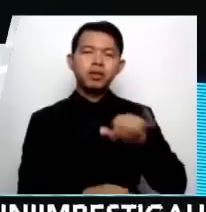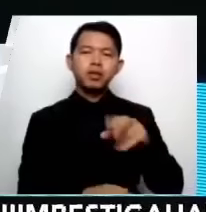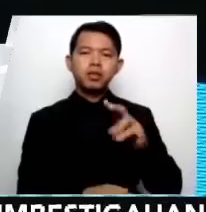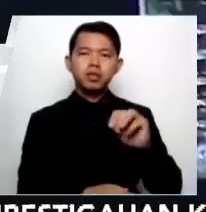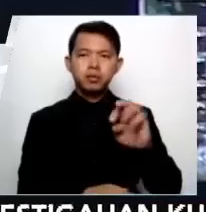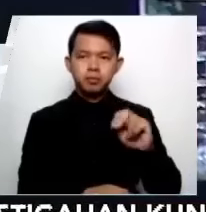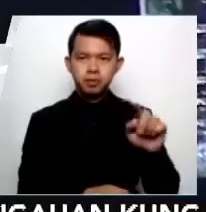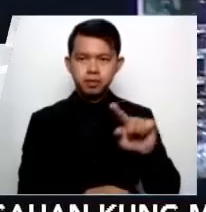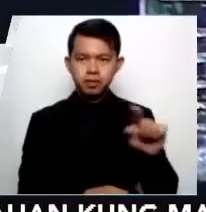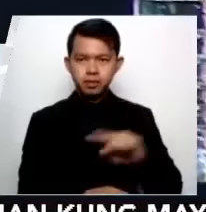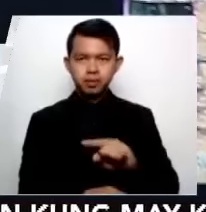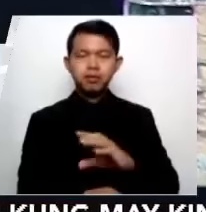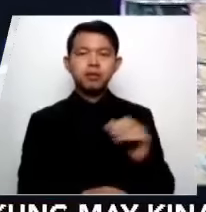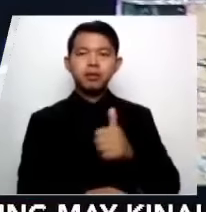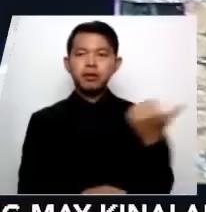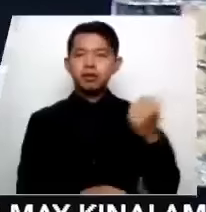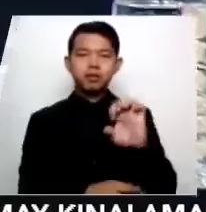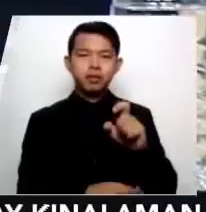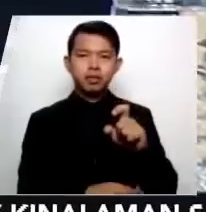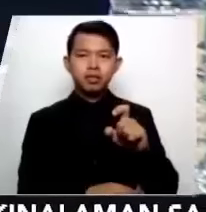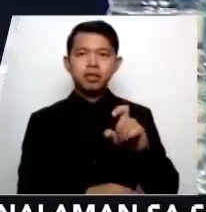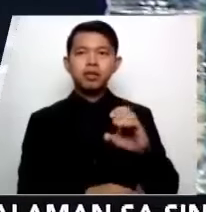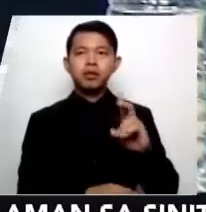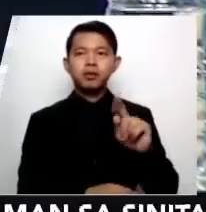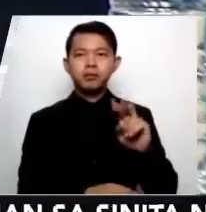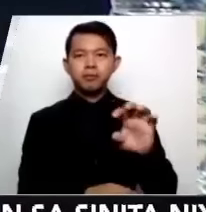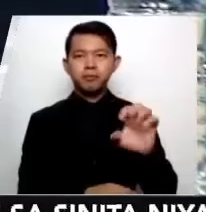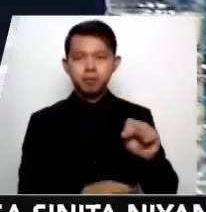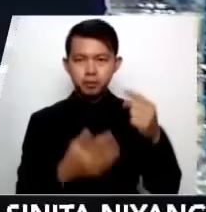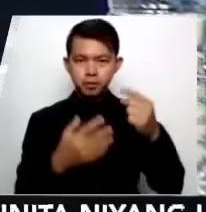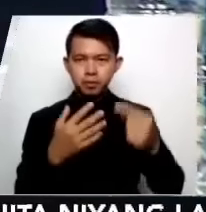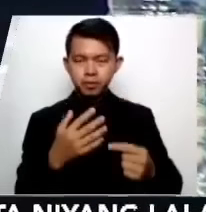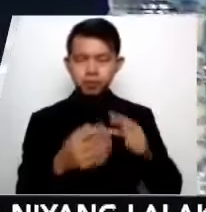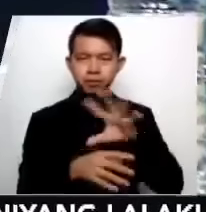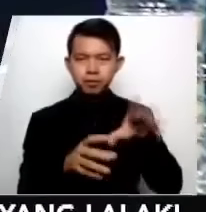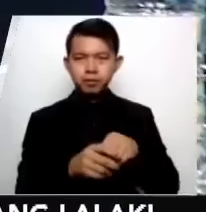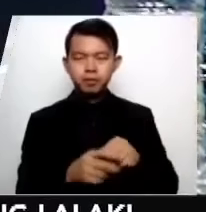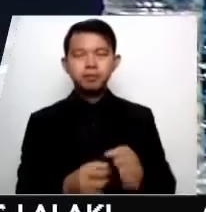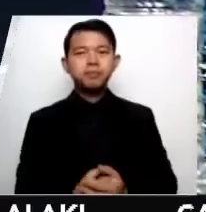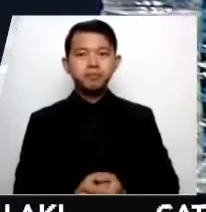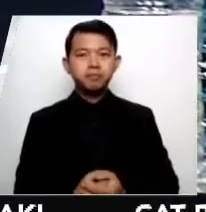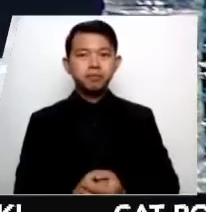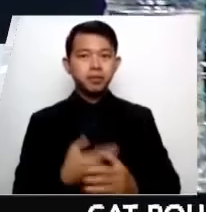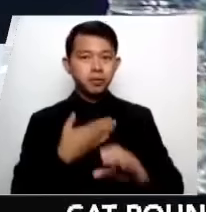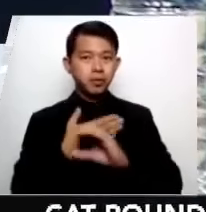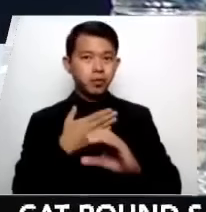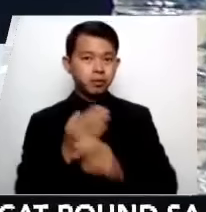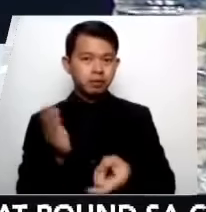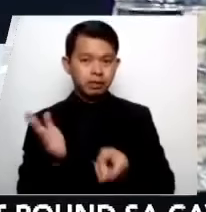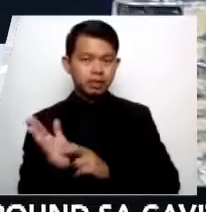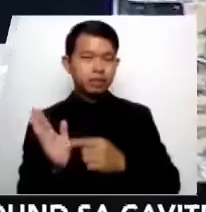executives. The fact that we are holding this signing here,